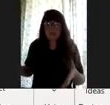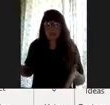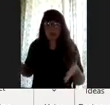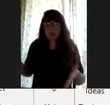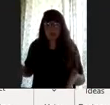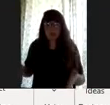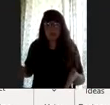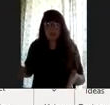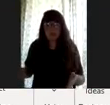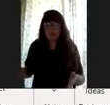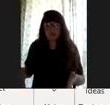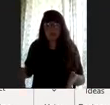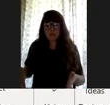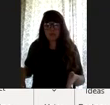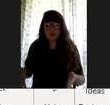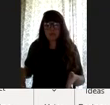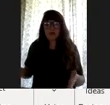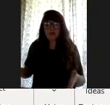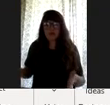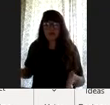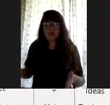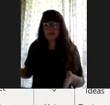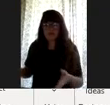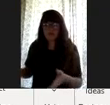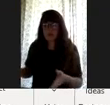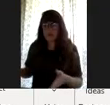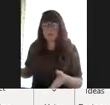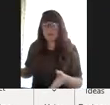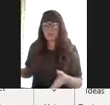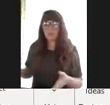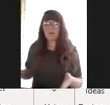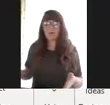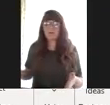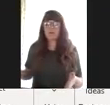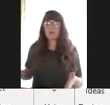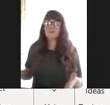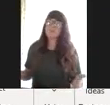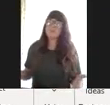going to be future. Our present. Yeah. Yeah, this is going to be, well,